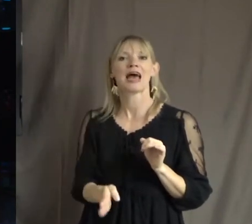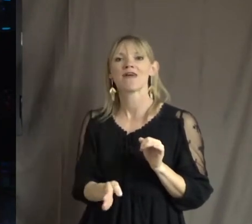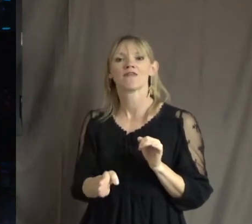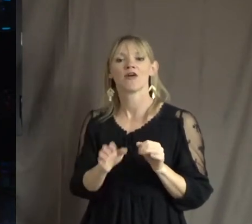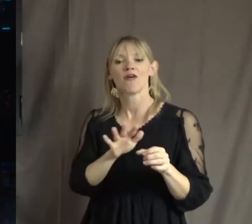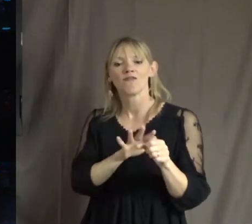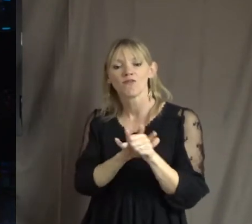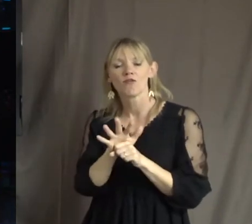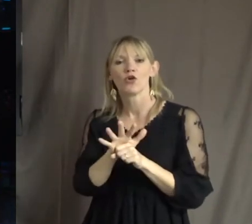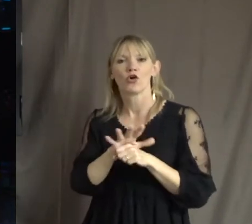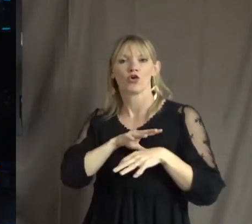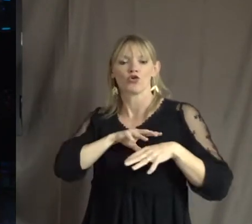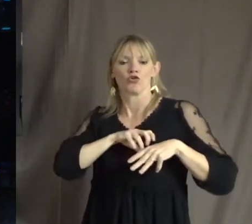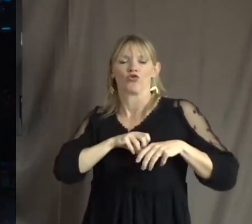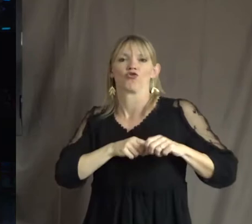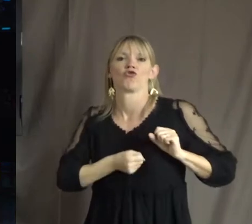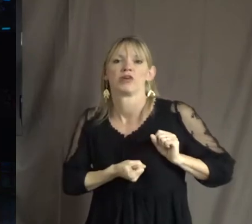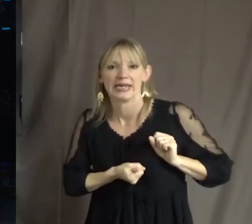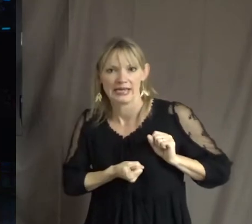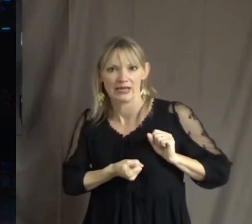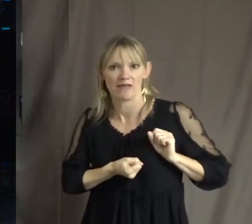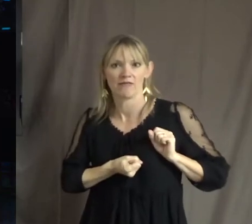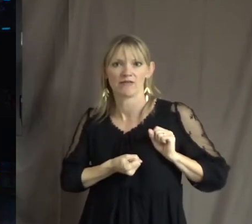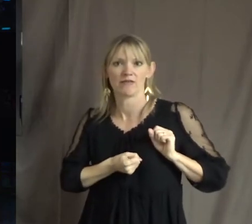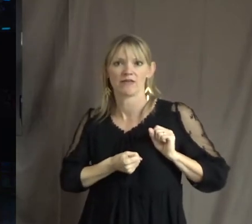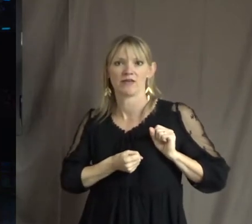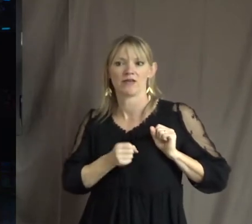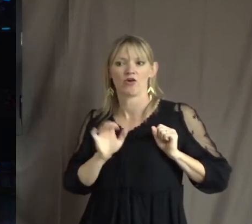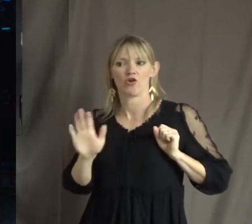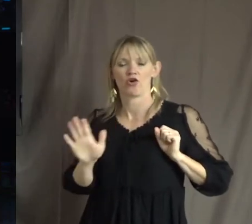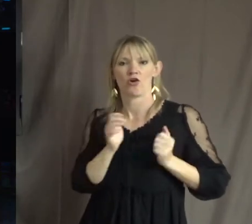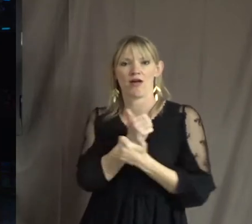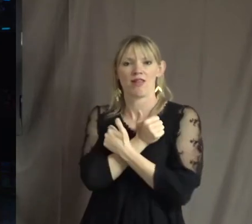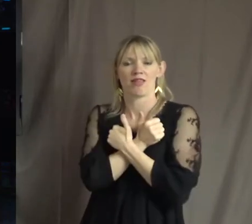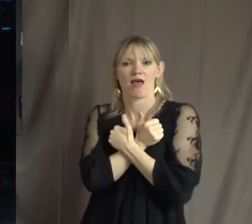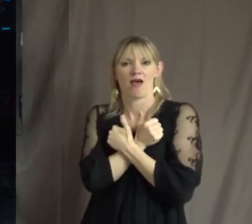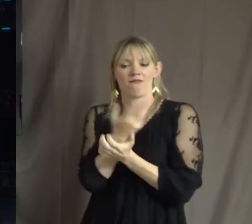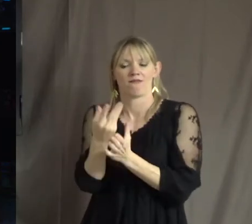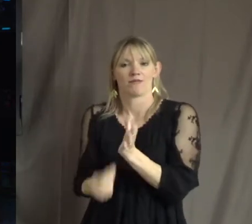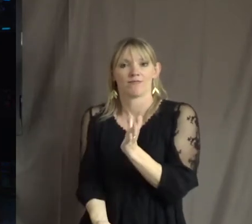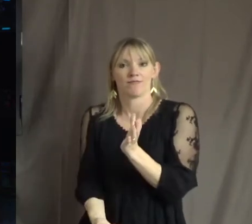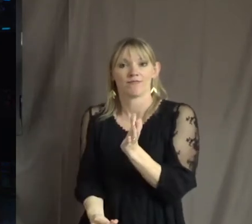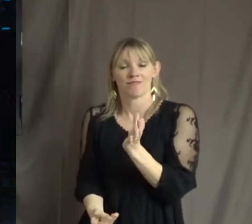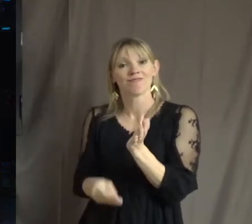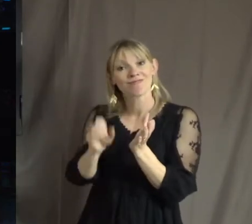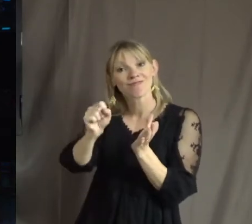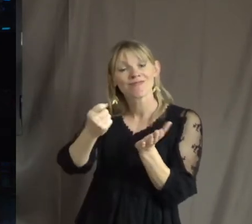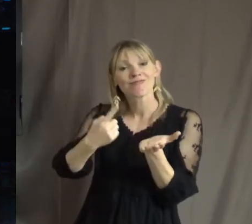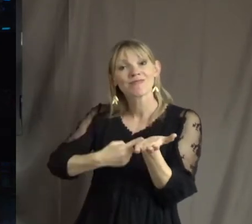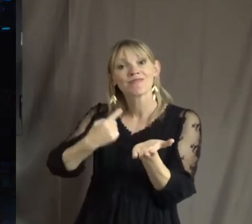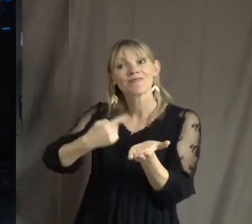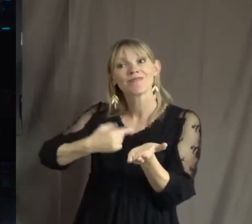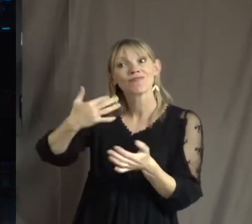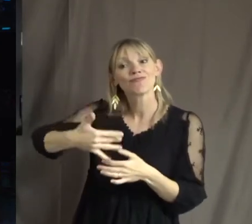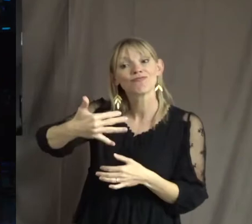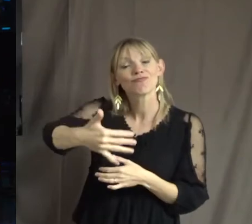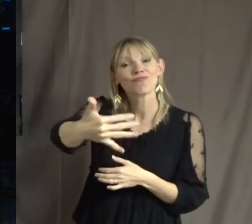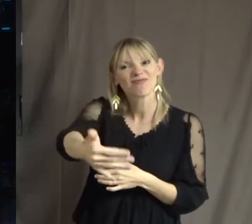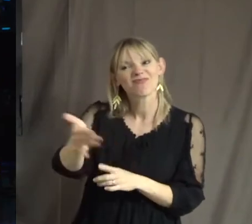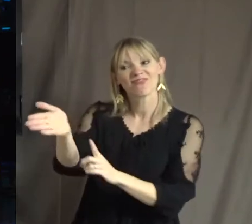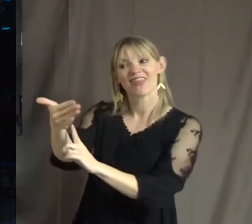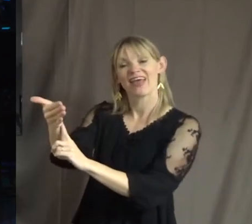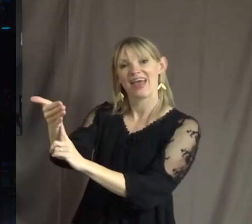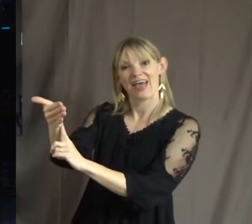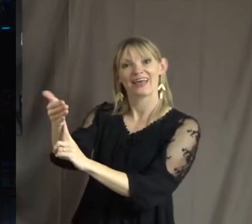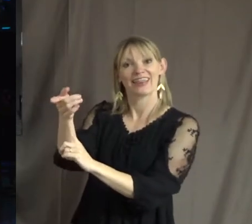the loss of her love. And so from time to time, that little flag would be there. I never said